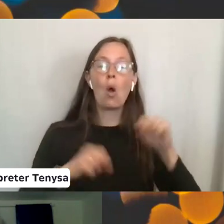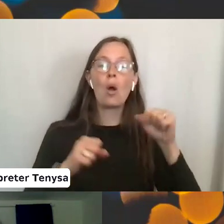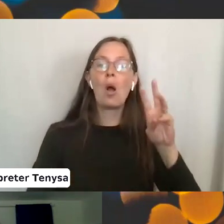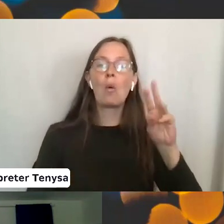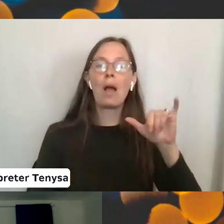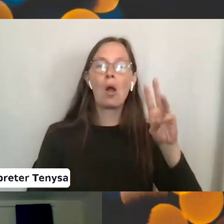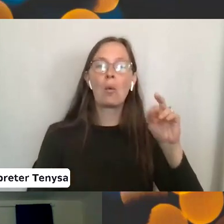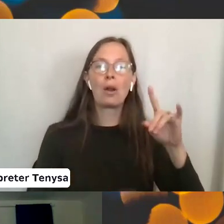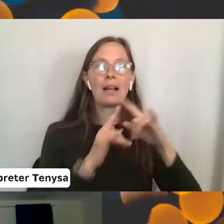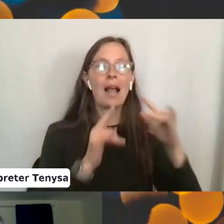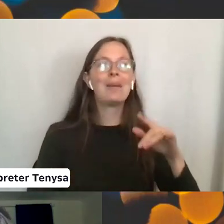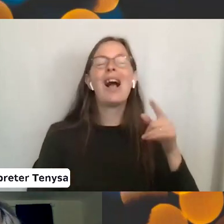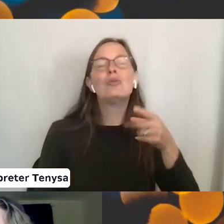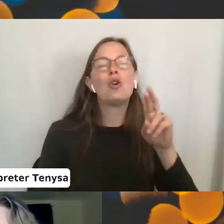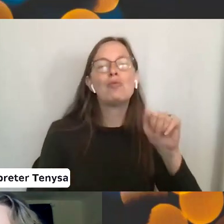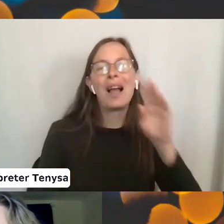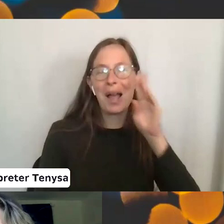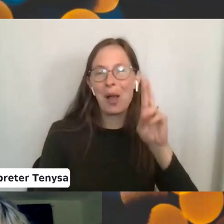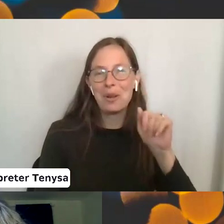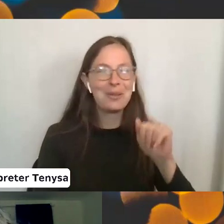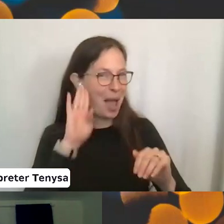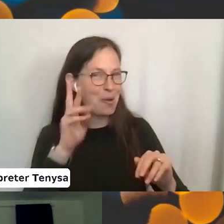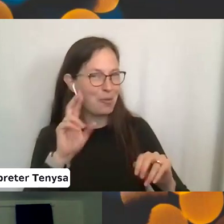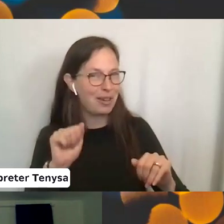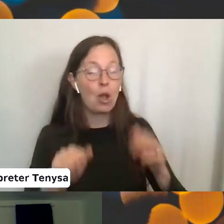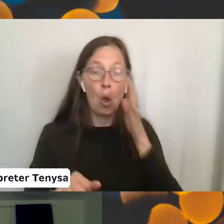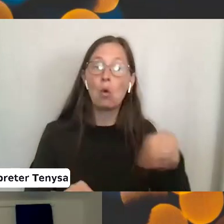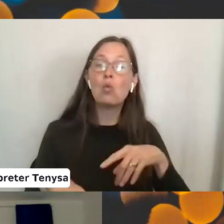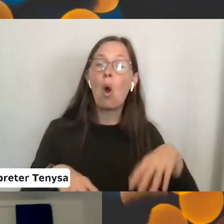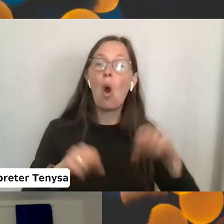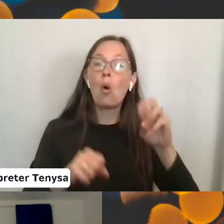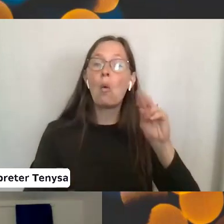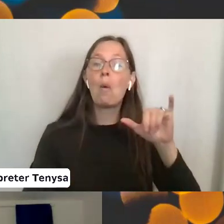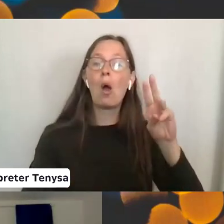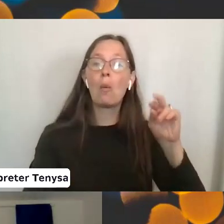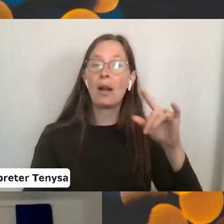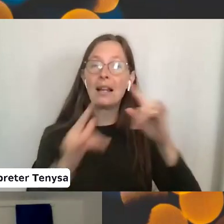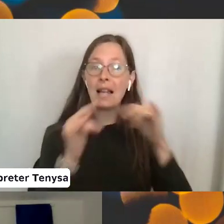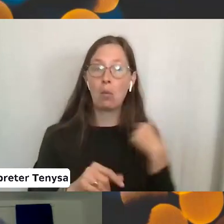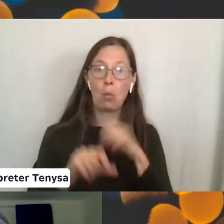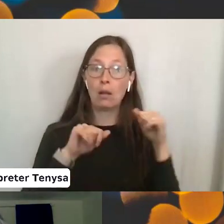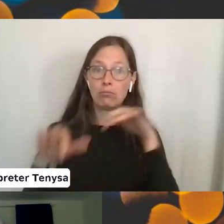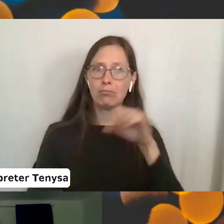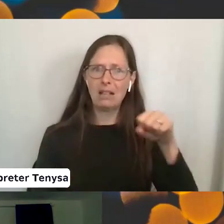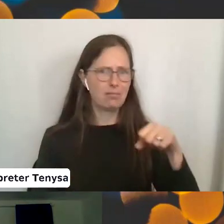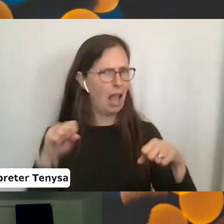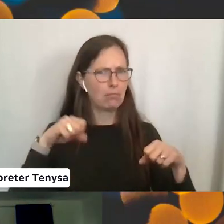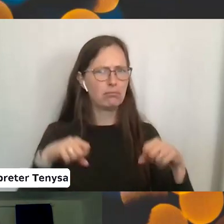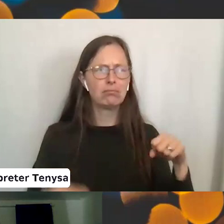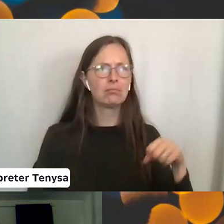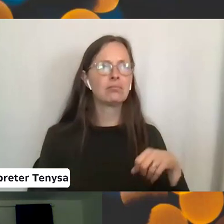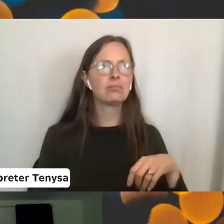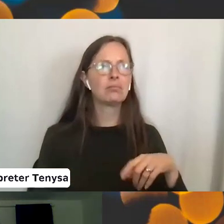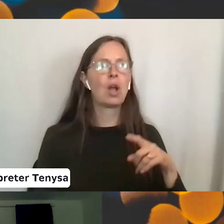Is Ray? Hi, Ray. Hi, Ray. Would you ladies host a Wayward camp we can all attend? Yeah. Yes. Yeah. When